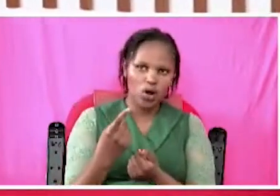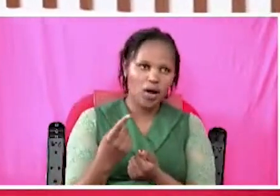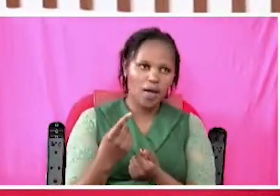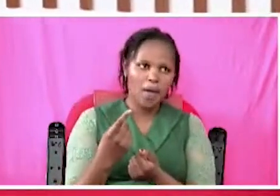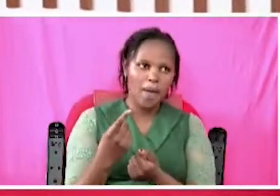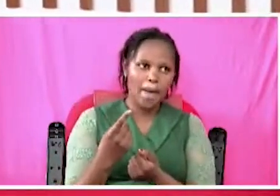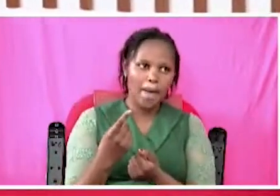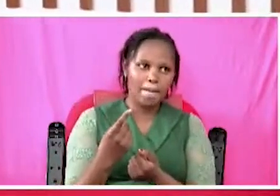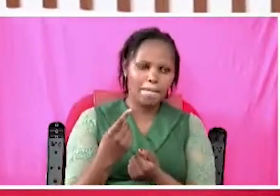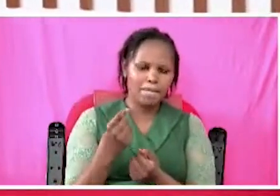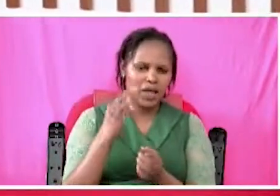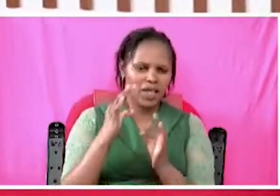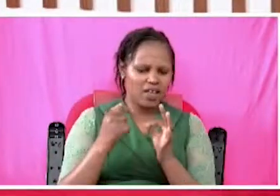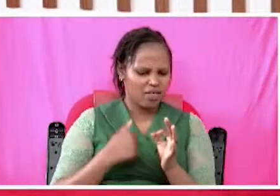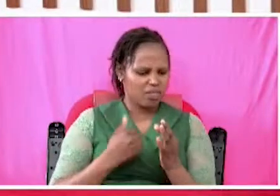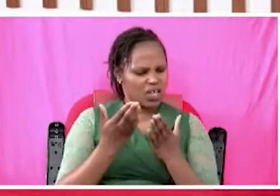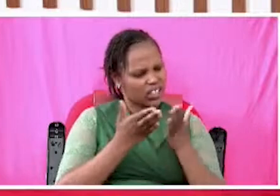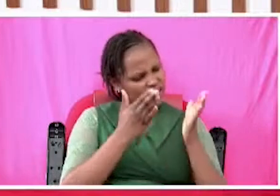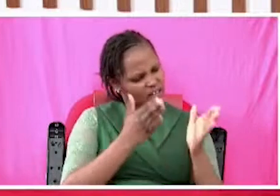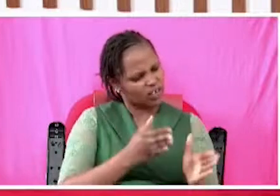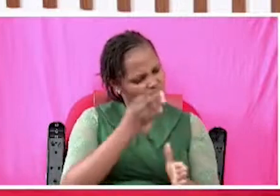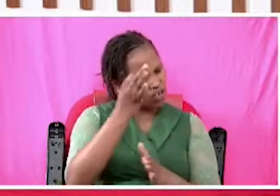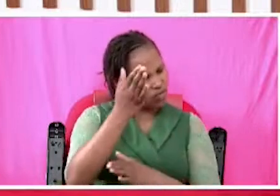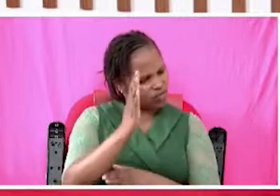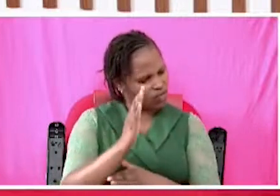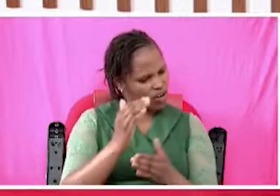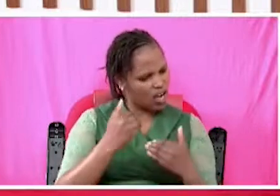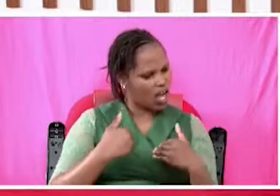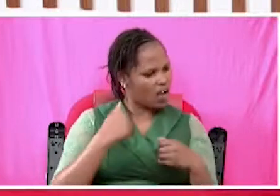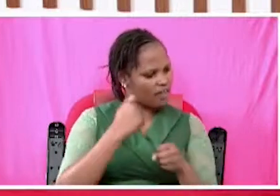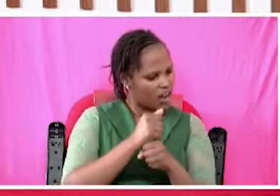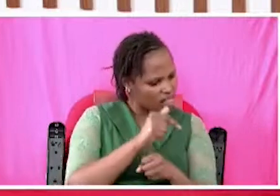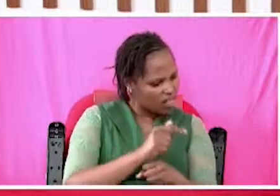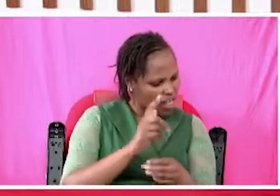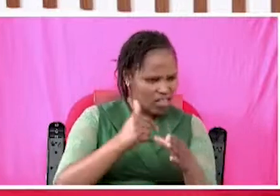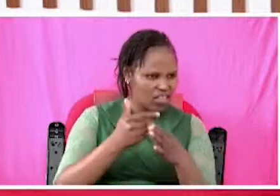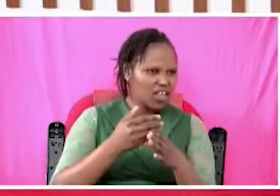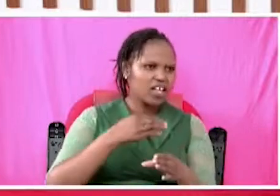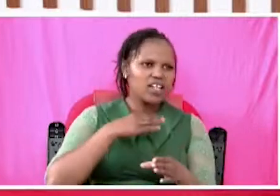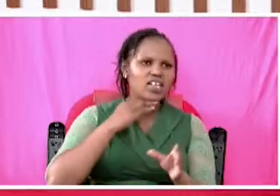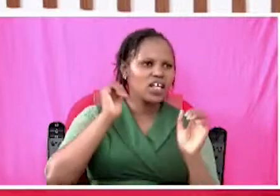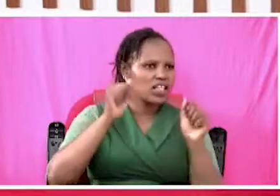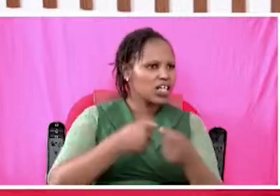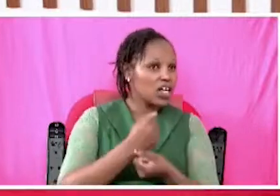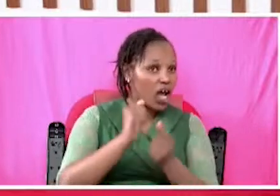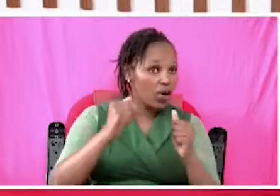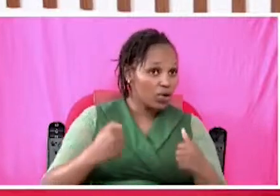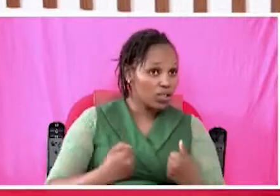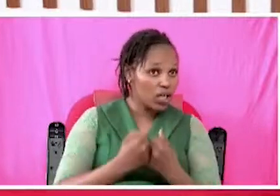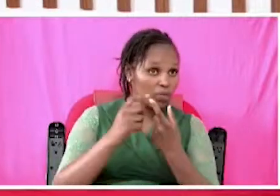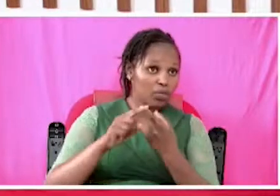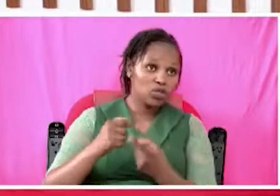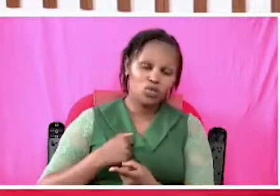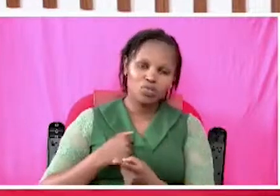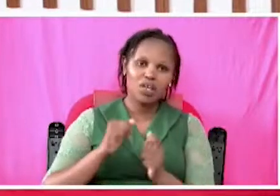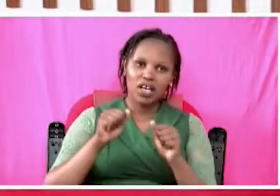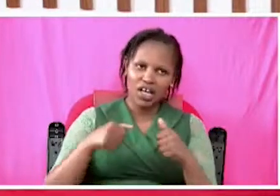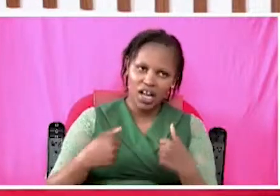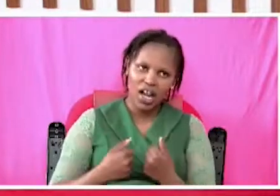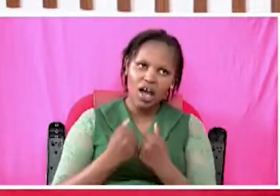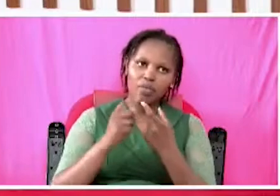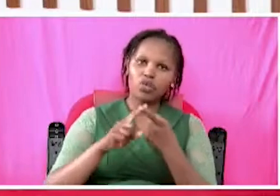servant of God and have done this, this cannot happen to me. This can happen to only other people, but not me,